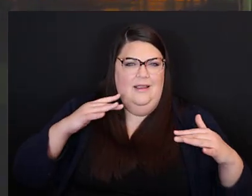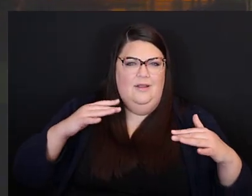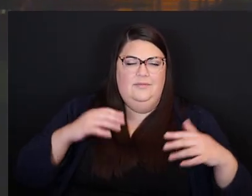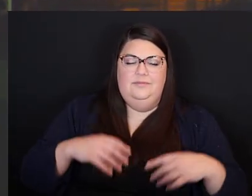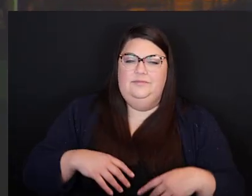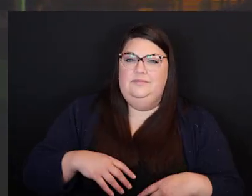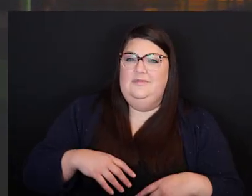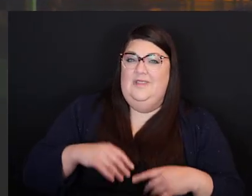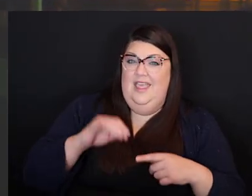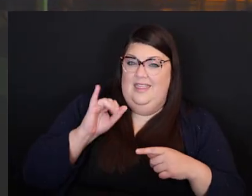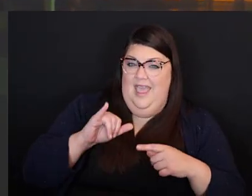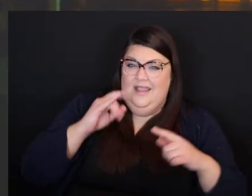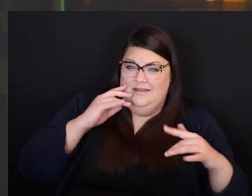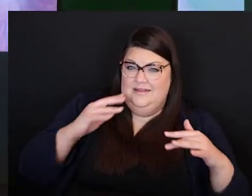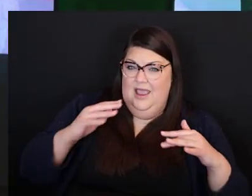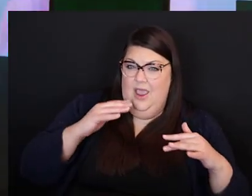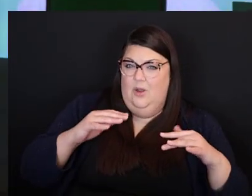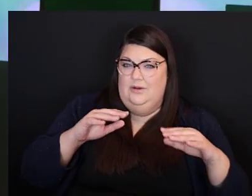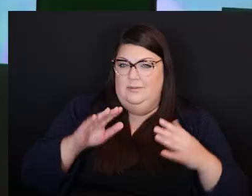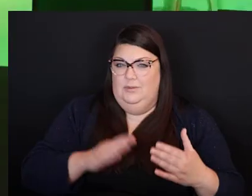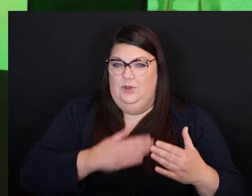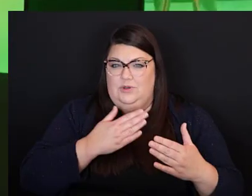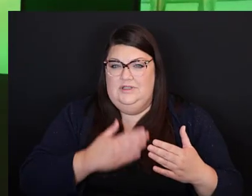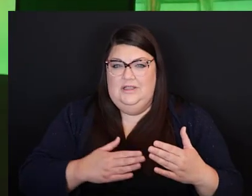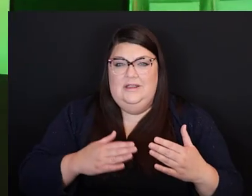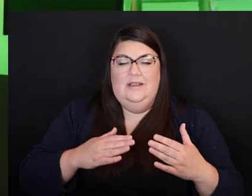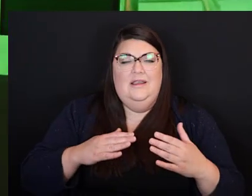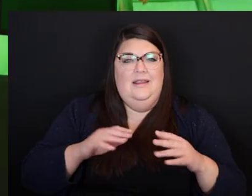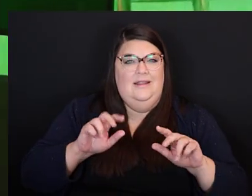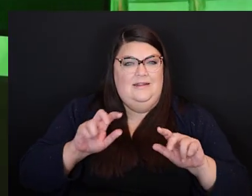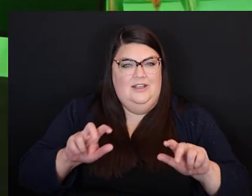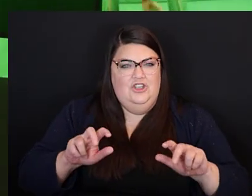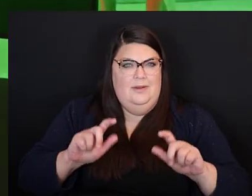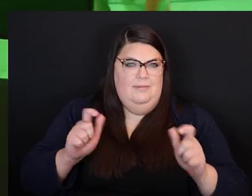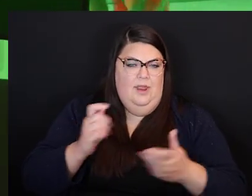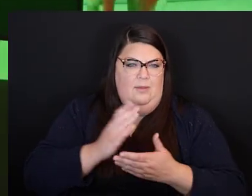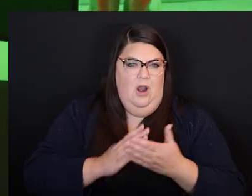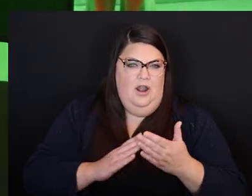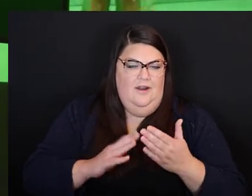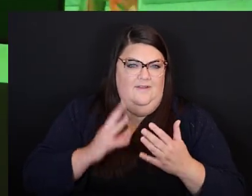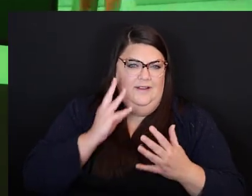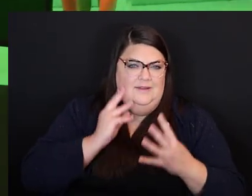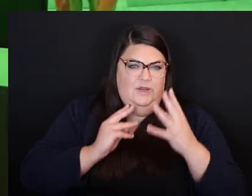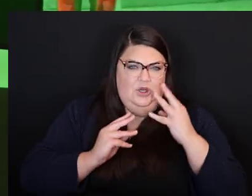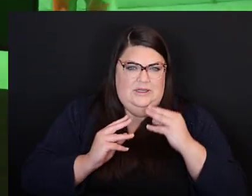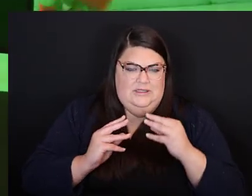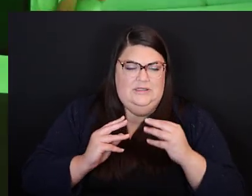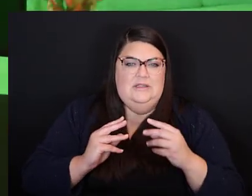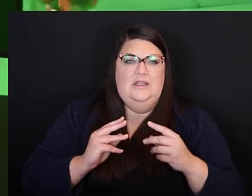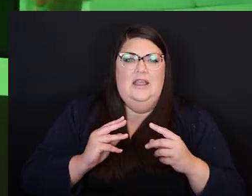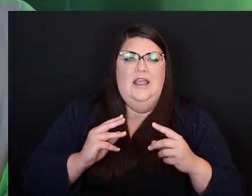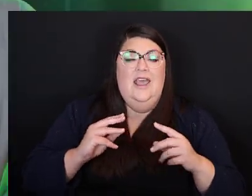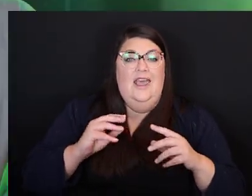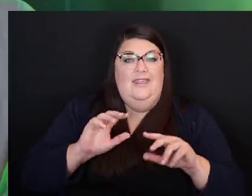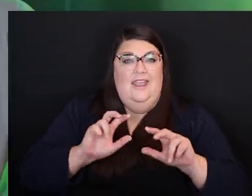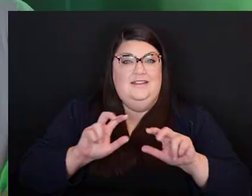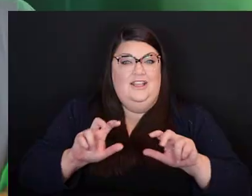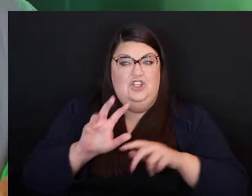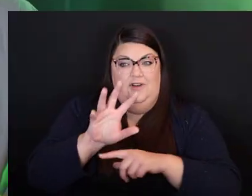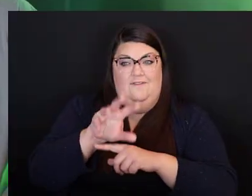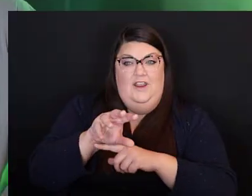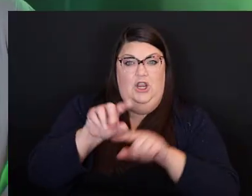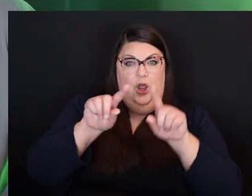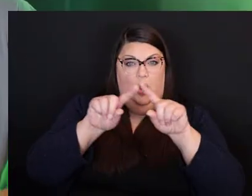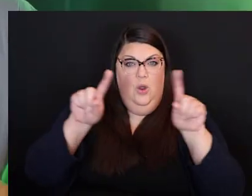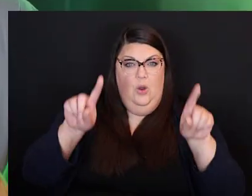The sound and music in the installation are a really big part of the experience of the work. The installation,